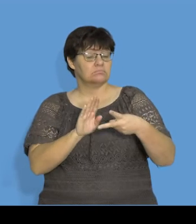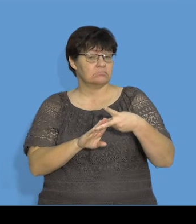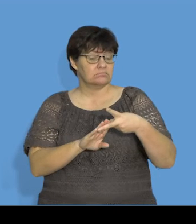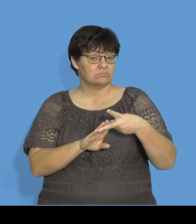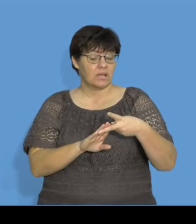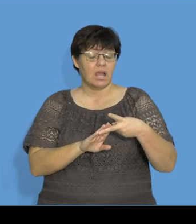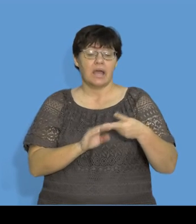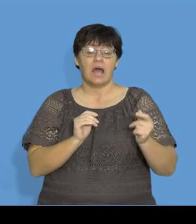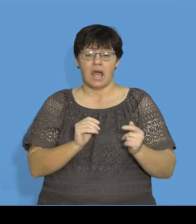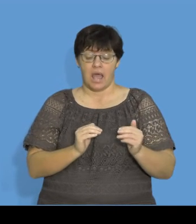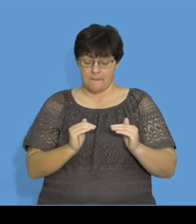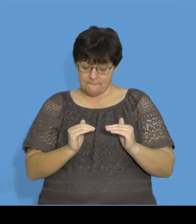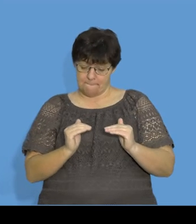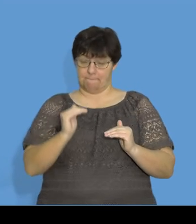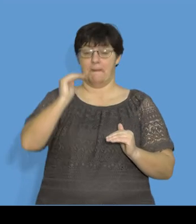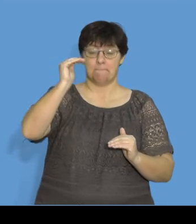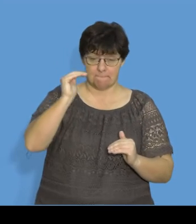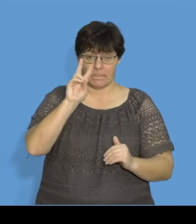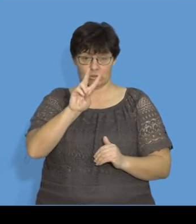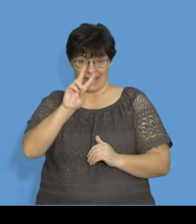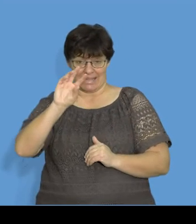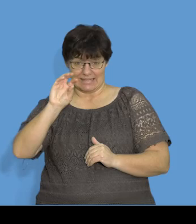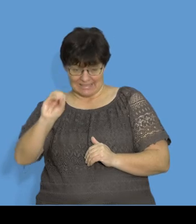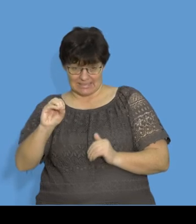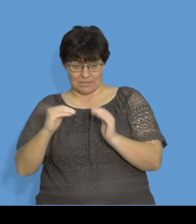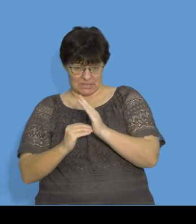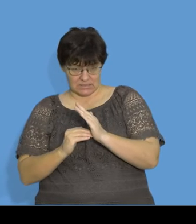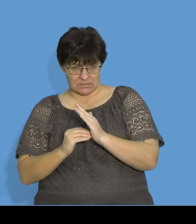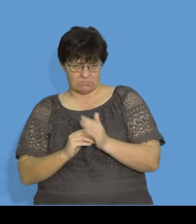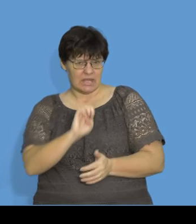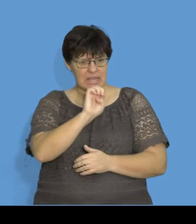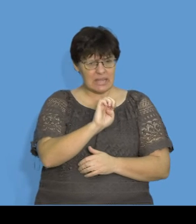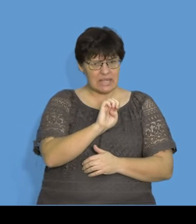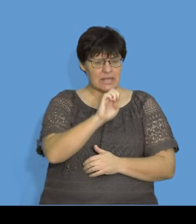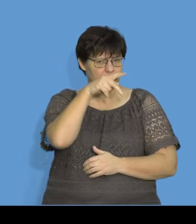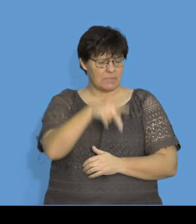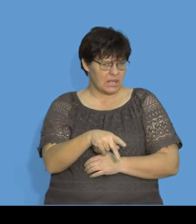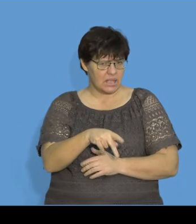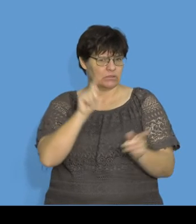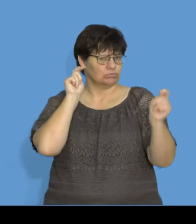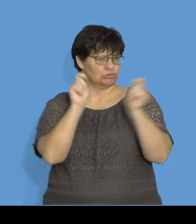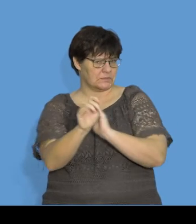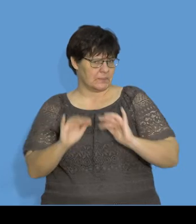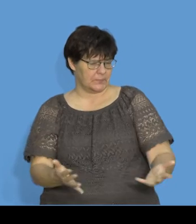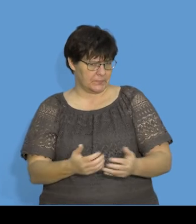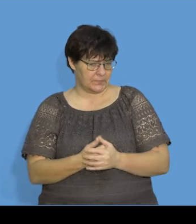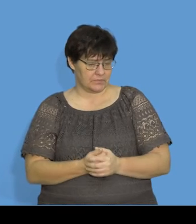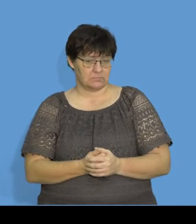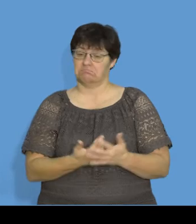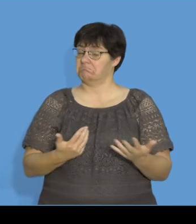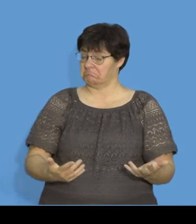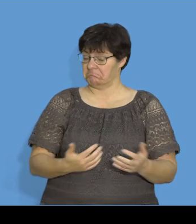now 20 meters, how does the potential energy of the box change?